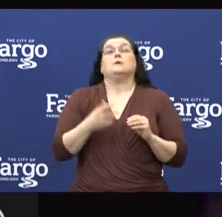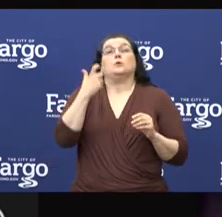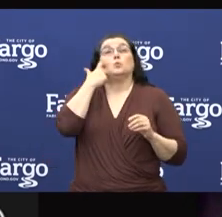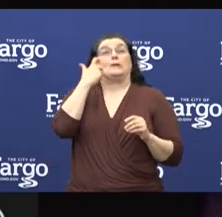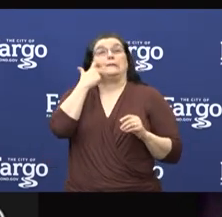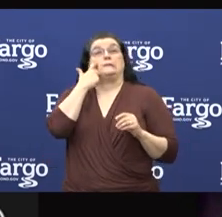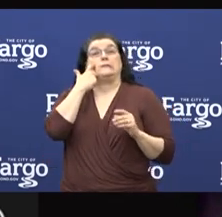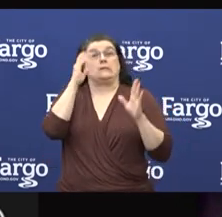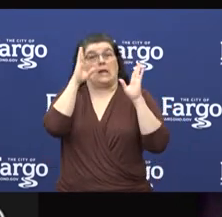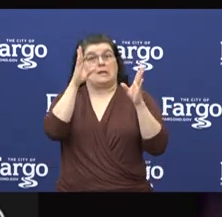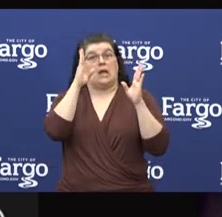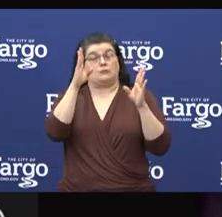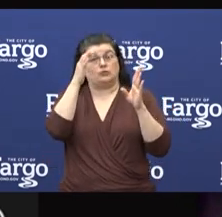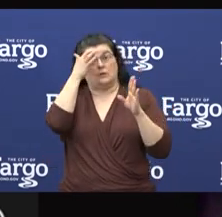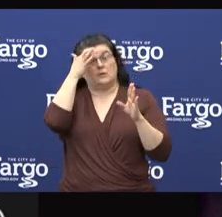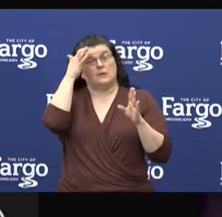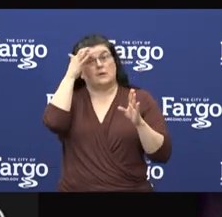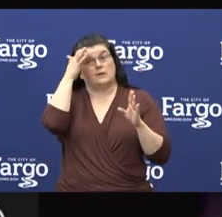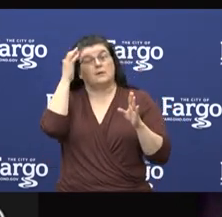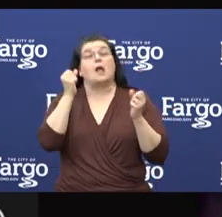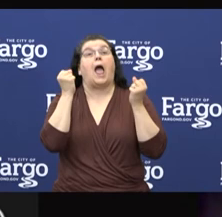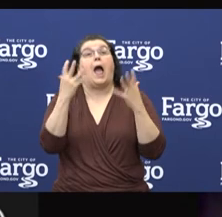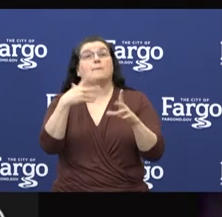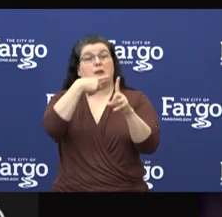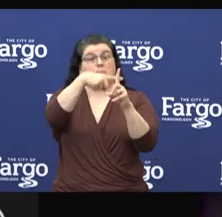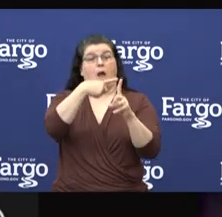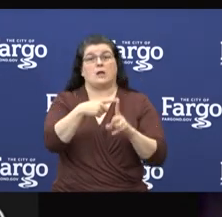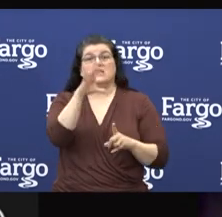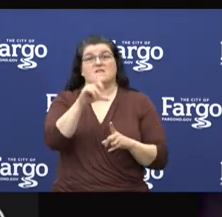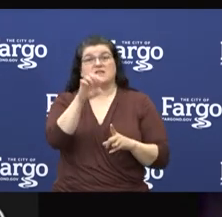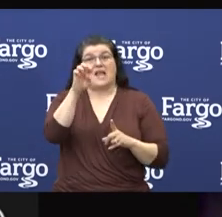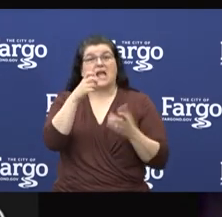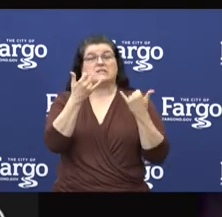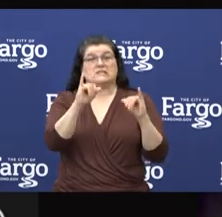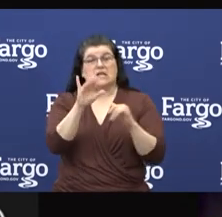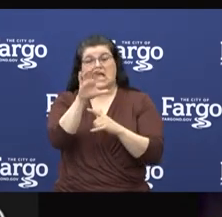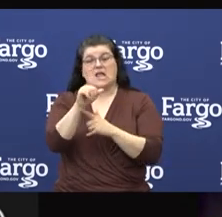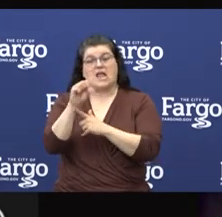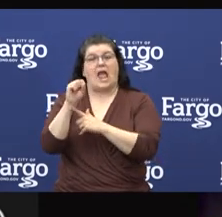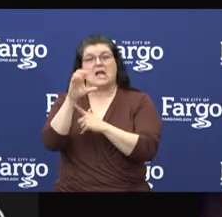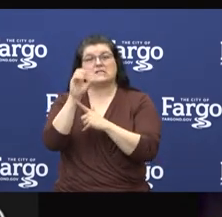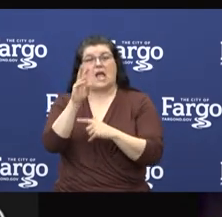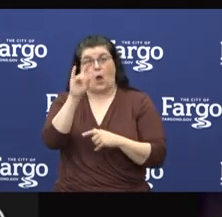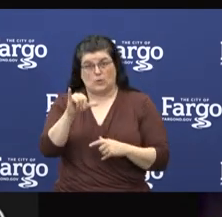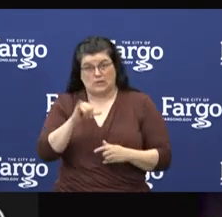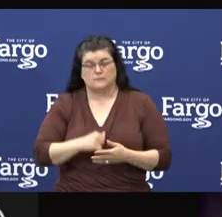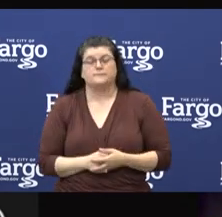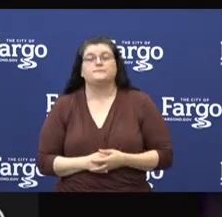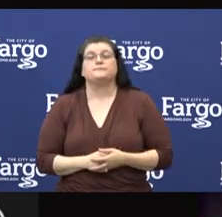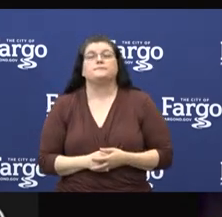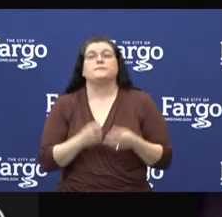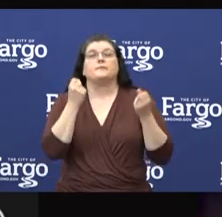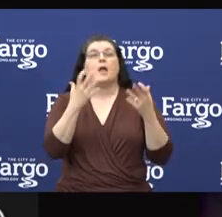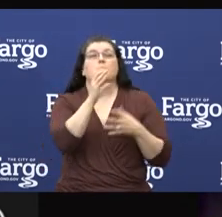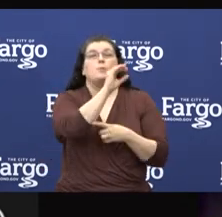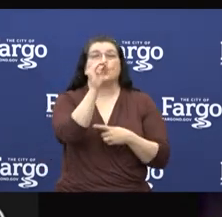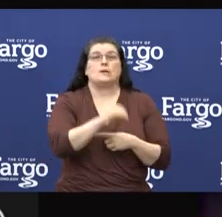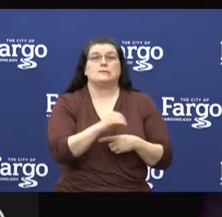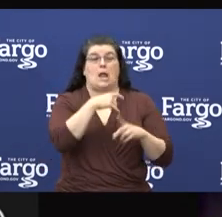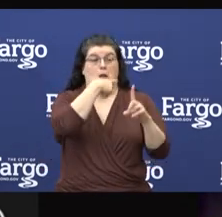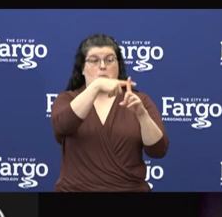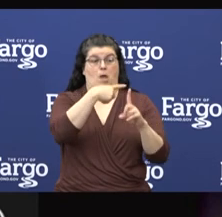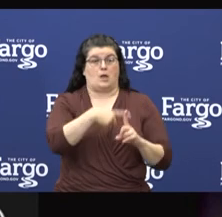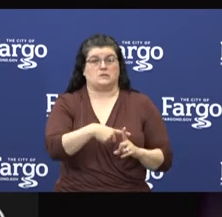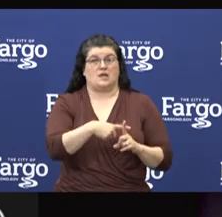attention has been focused on the number of positive cases that continue to be identified in Cass County. and the fact that the percentage of positive